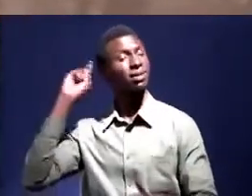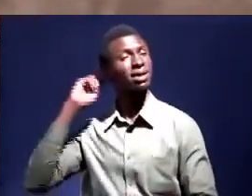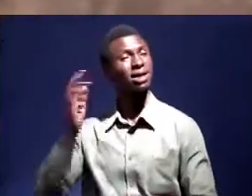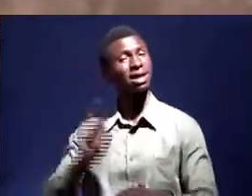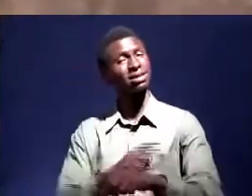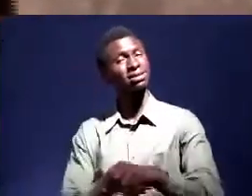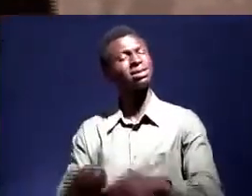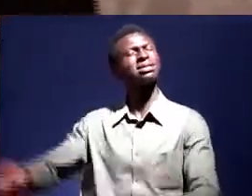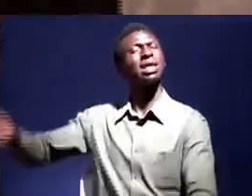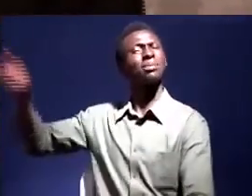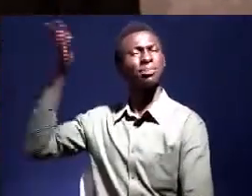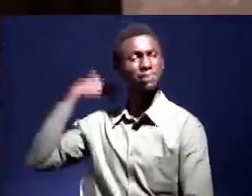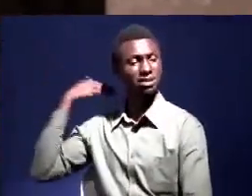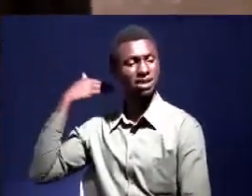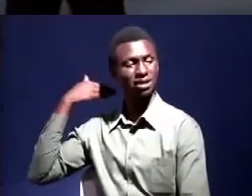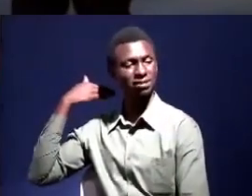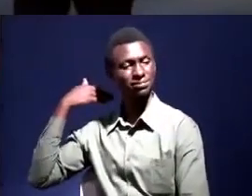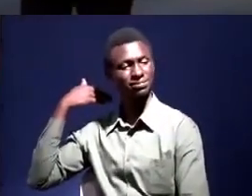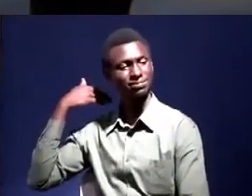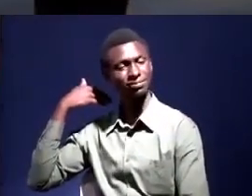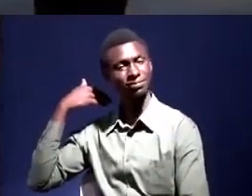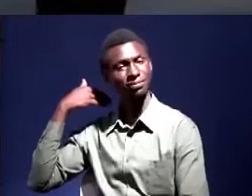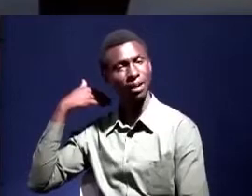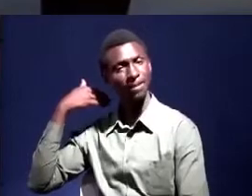have walked through the waters of baptism.